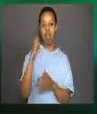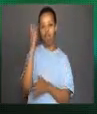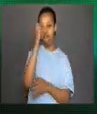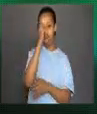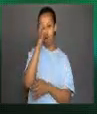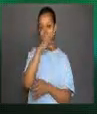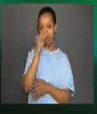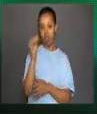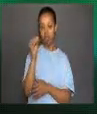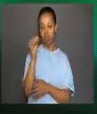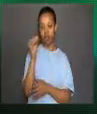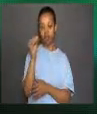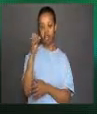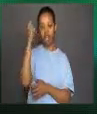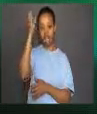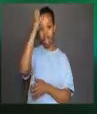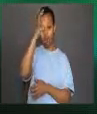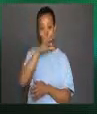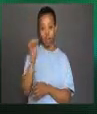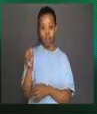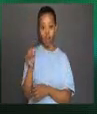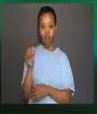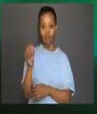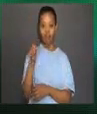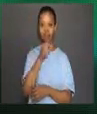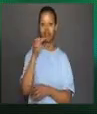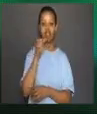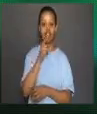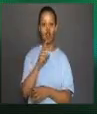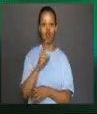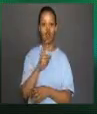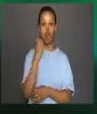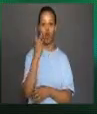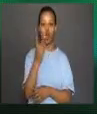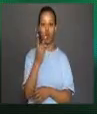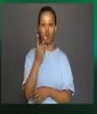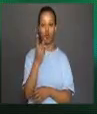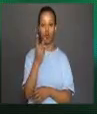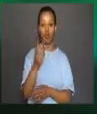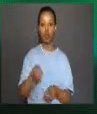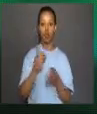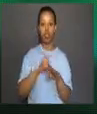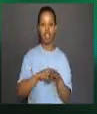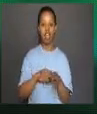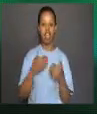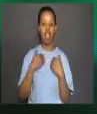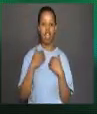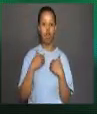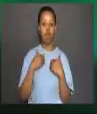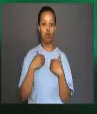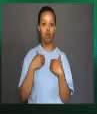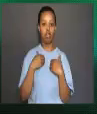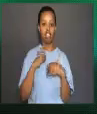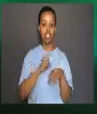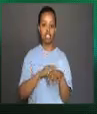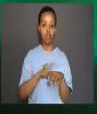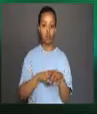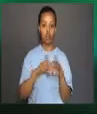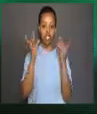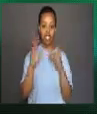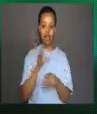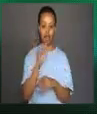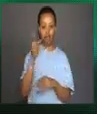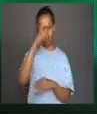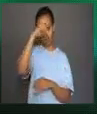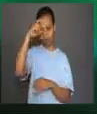and Asia. The two dominant seasons in the taiga are winter and